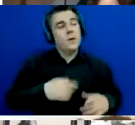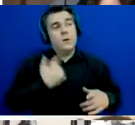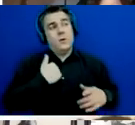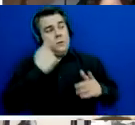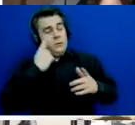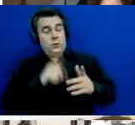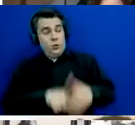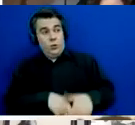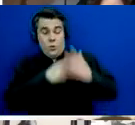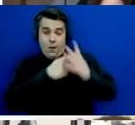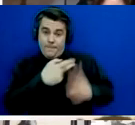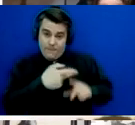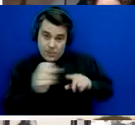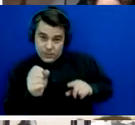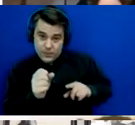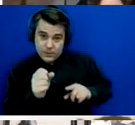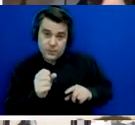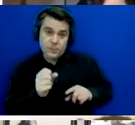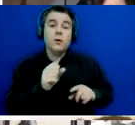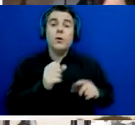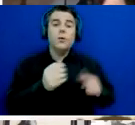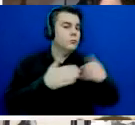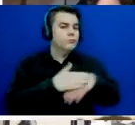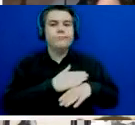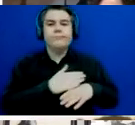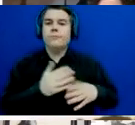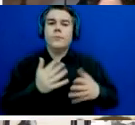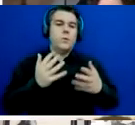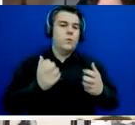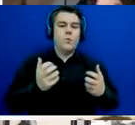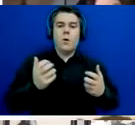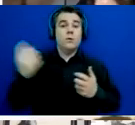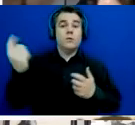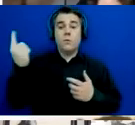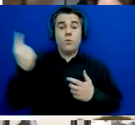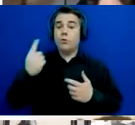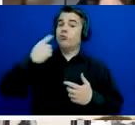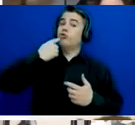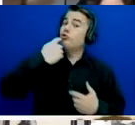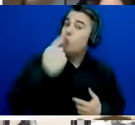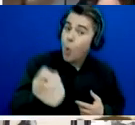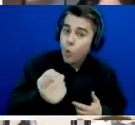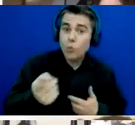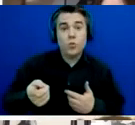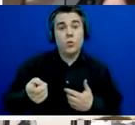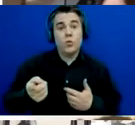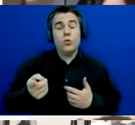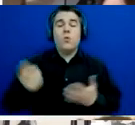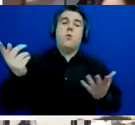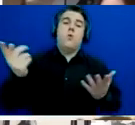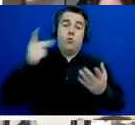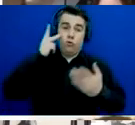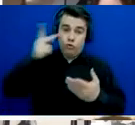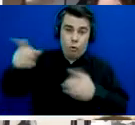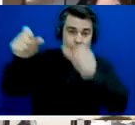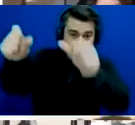with Plexus, you know, we're coming in here and you're trying these products because someone either told you about them, you saw someone's post about